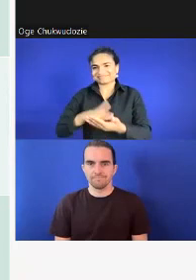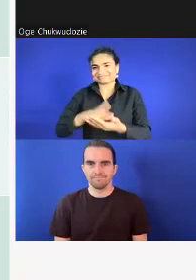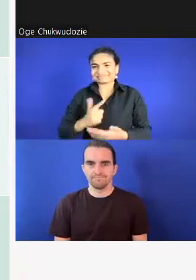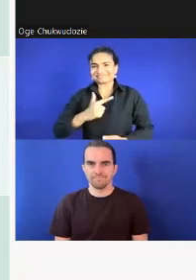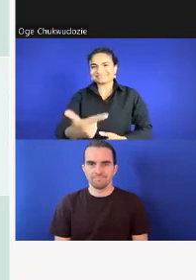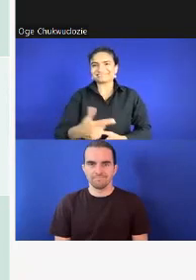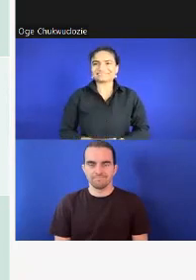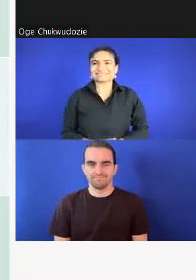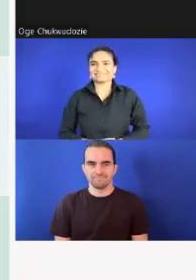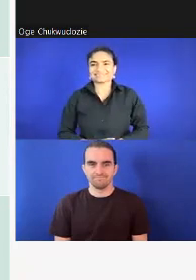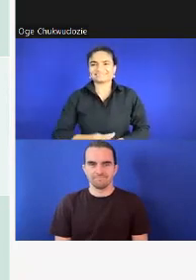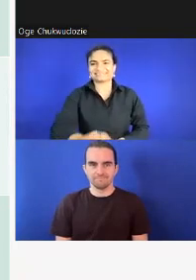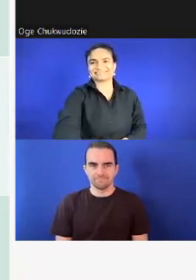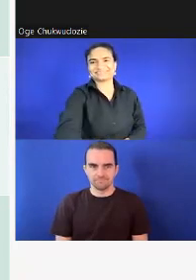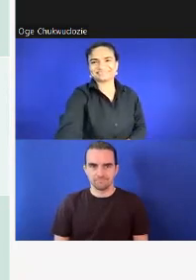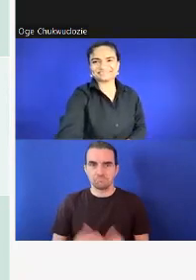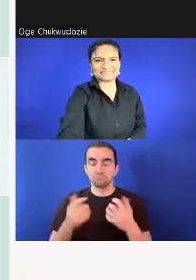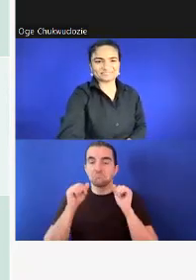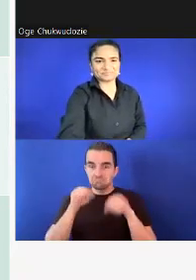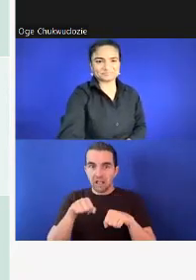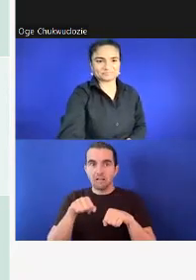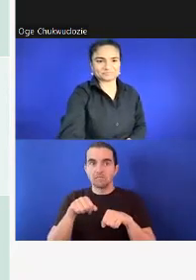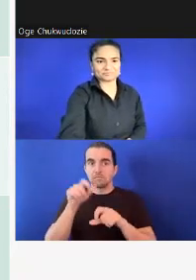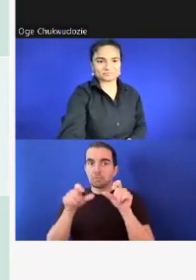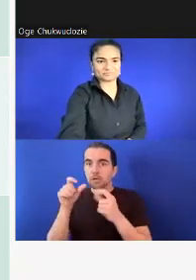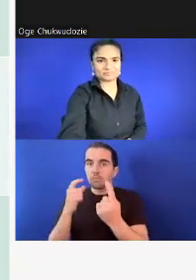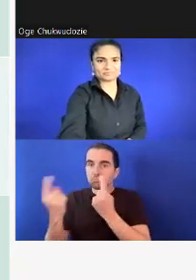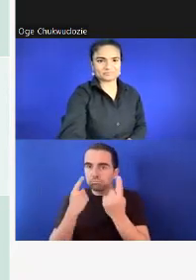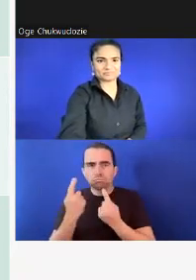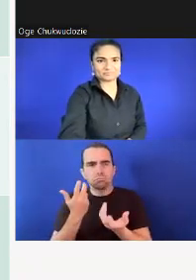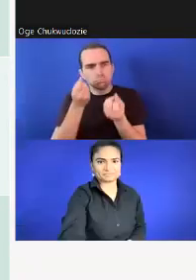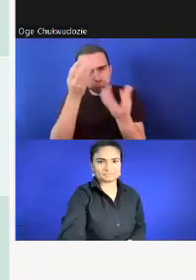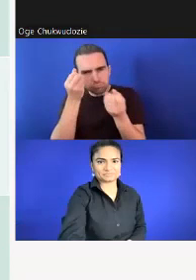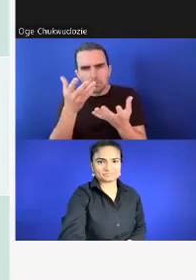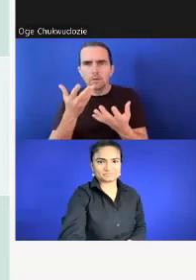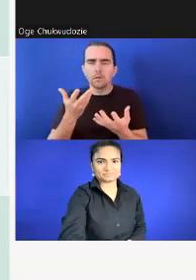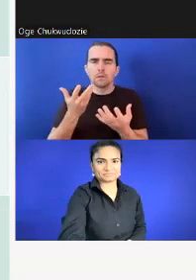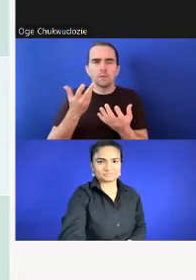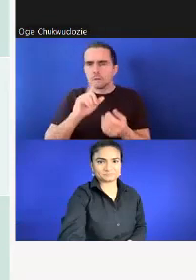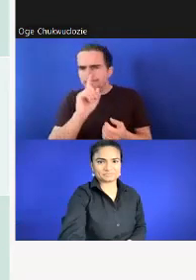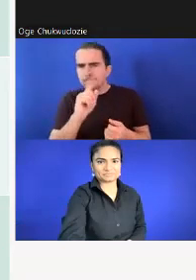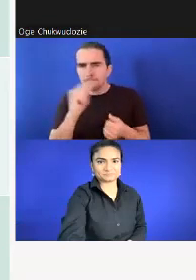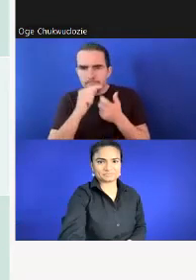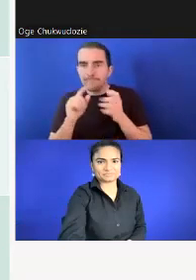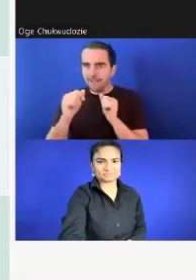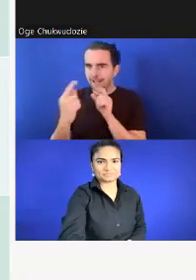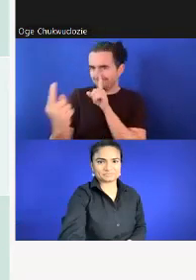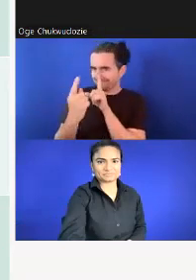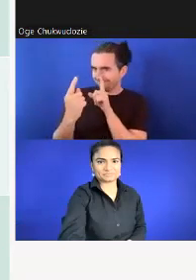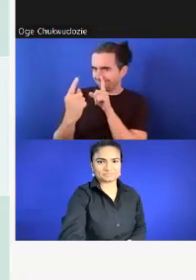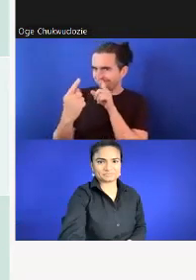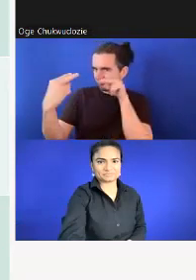because people who are there will have more information on the programs and are directly in the community with you also.